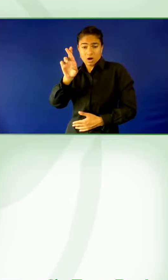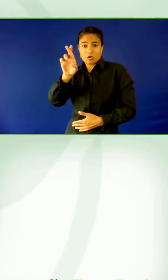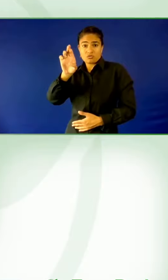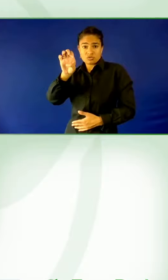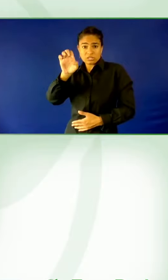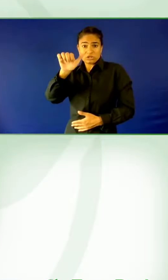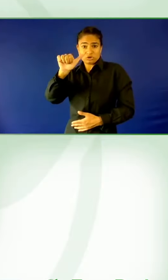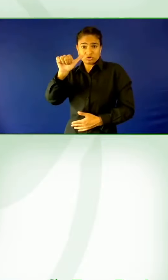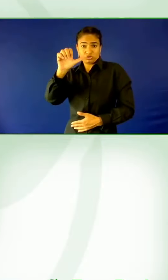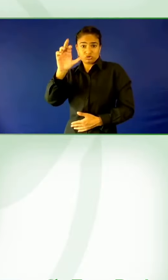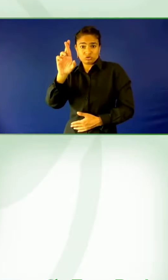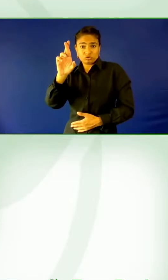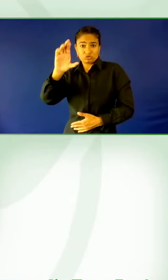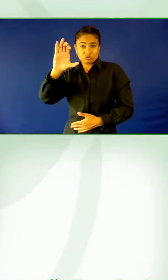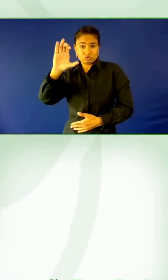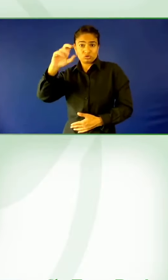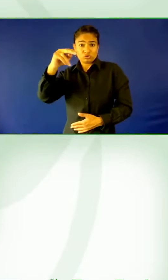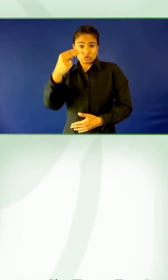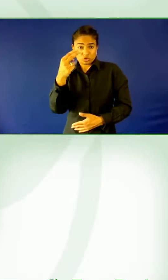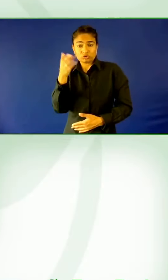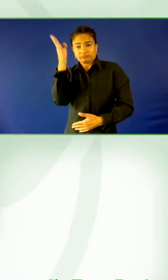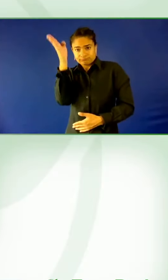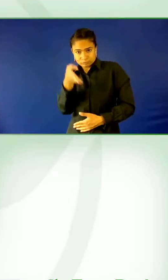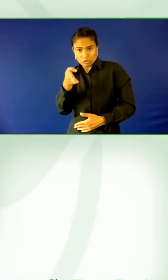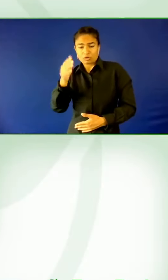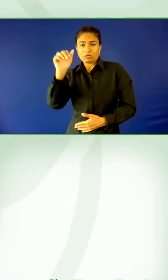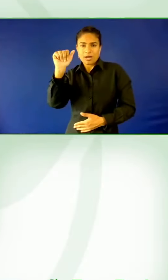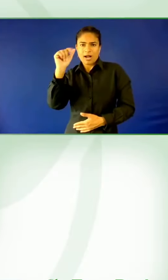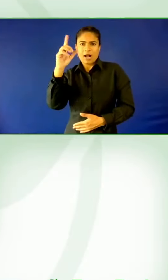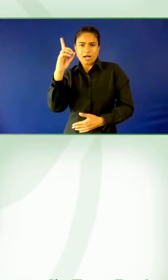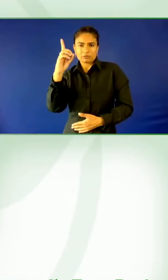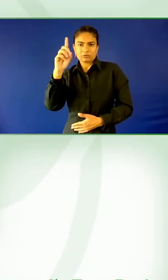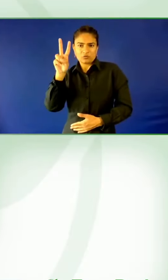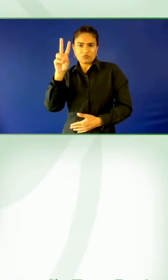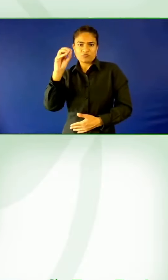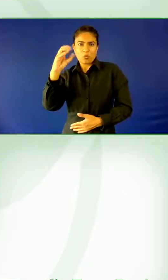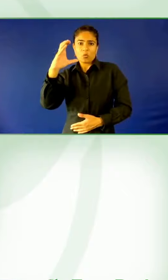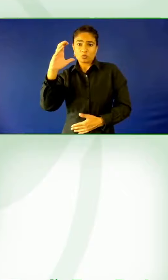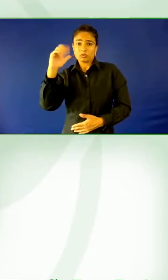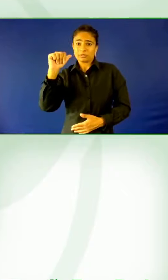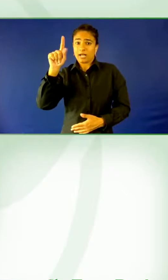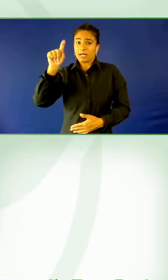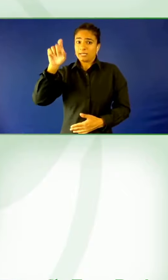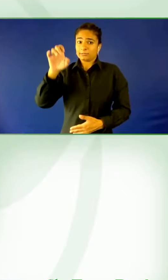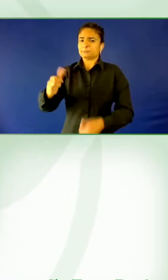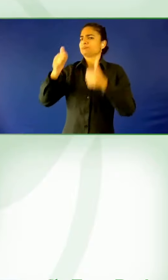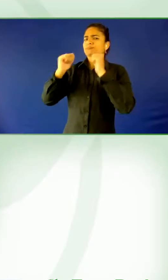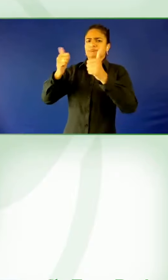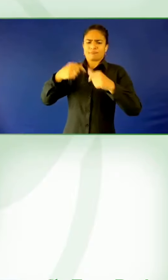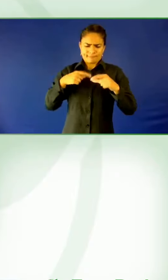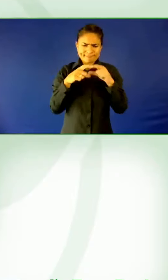as well. And for those, go ahead. Oh, and if you just want to learn more about how we develop products inclusively,